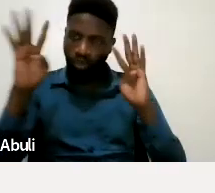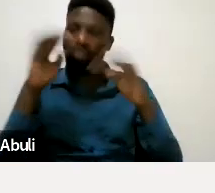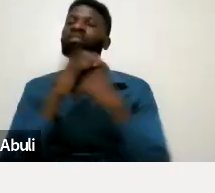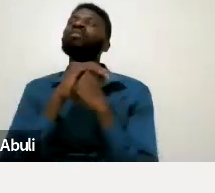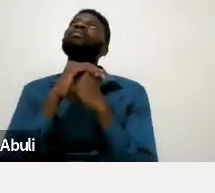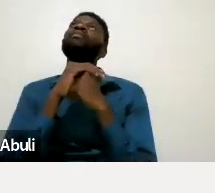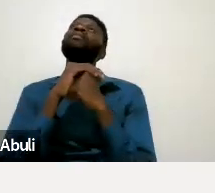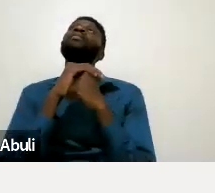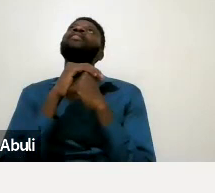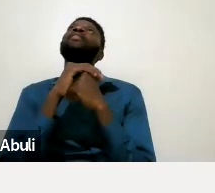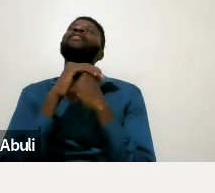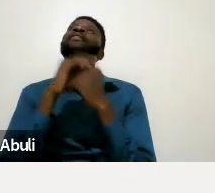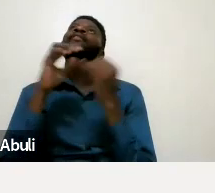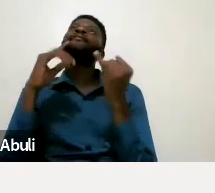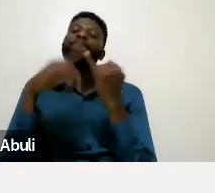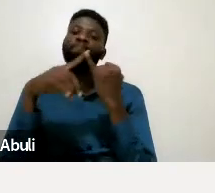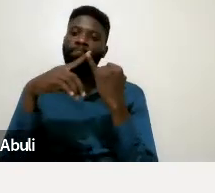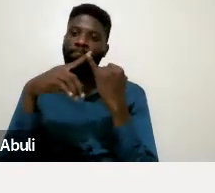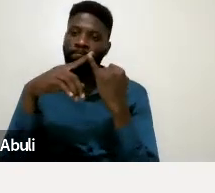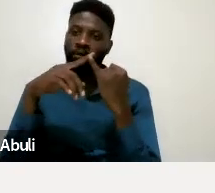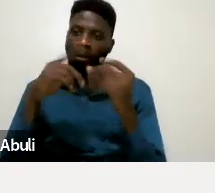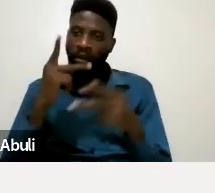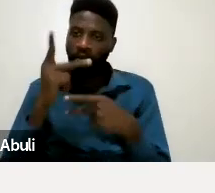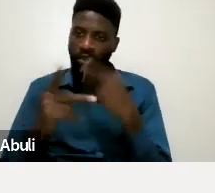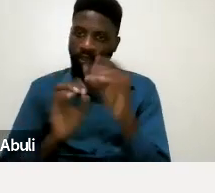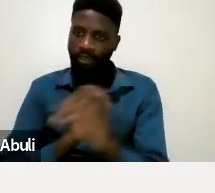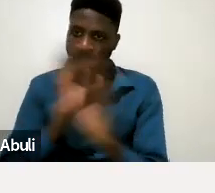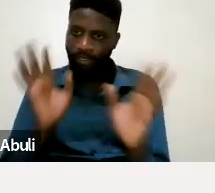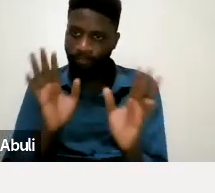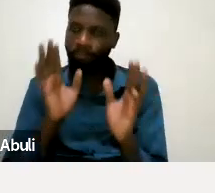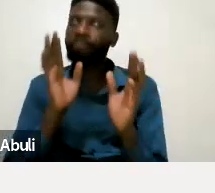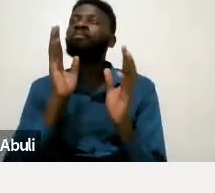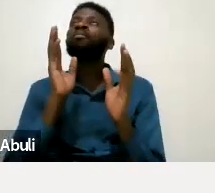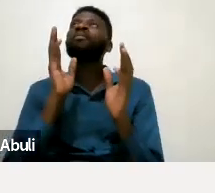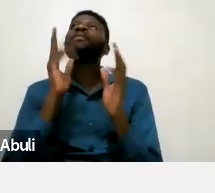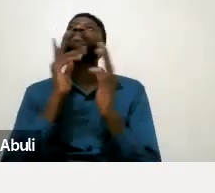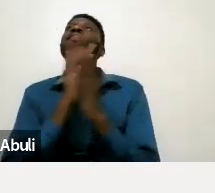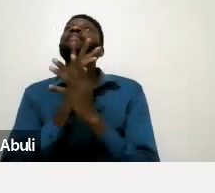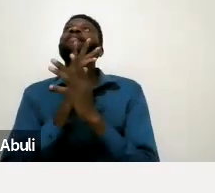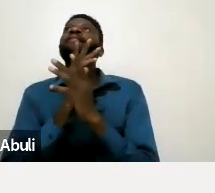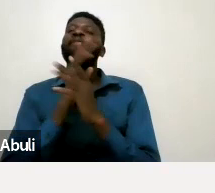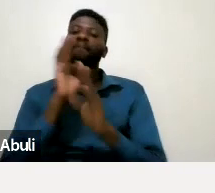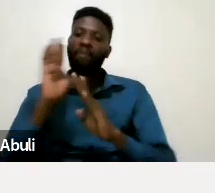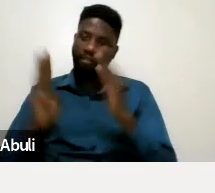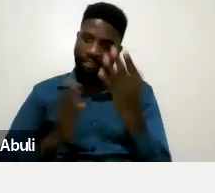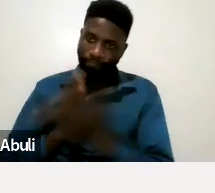Innovation. Transparency. Transparency is very common. Integrity, teamwork,